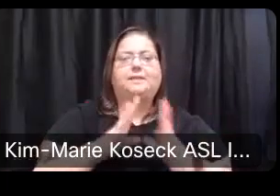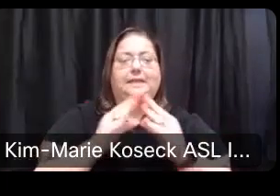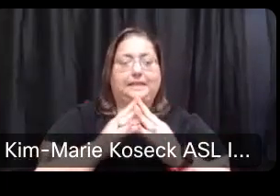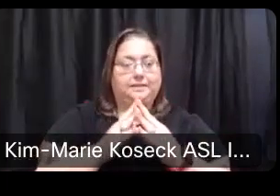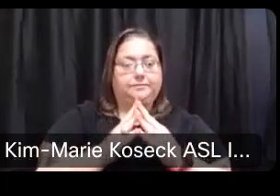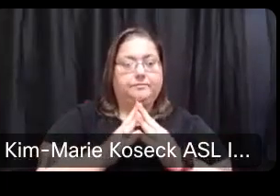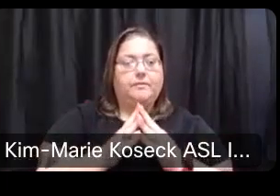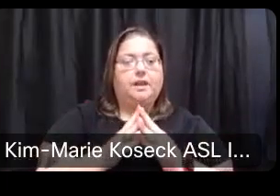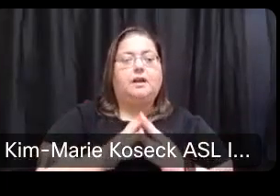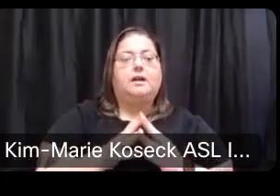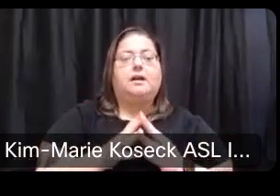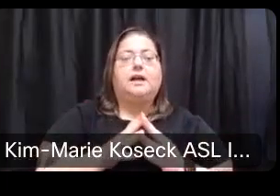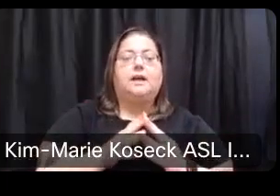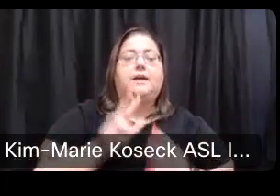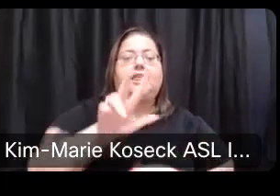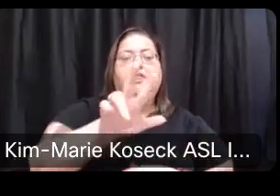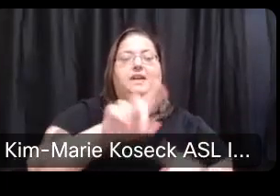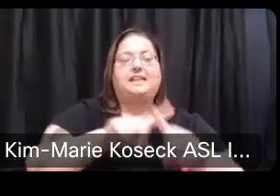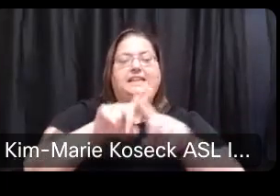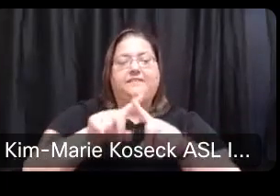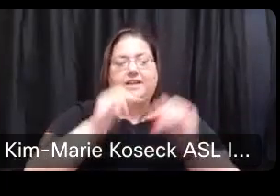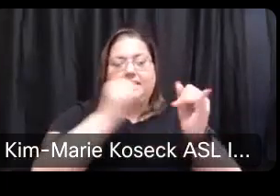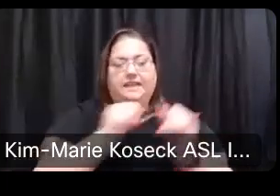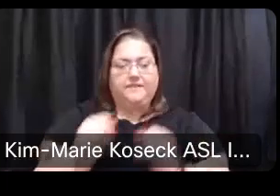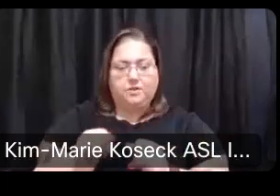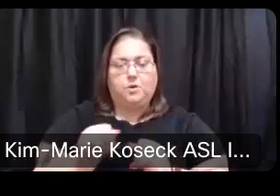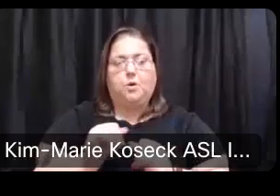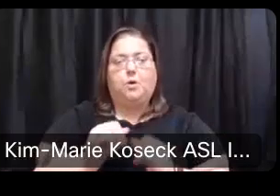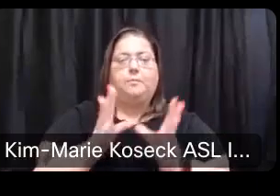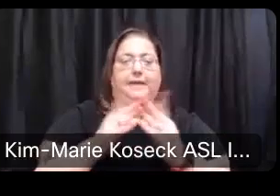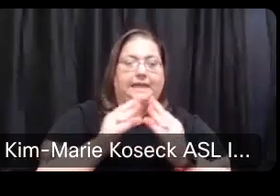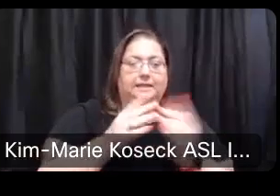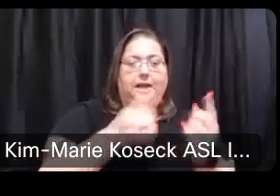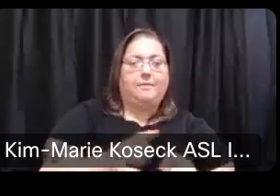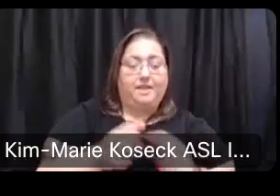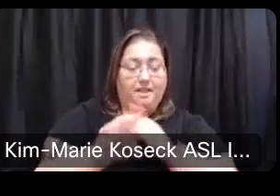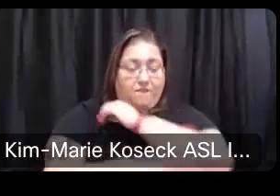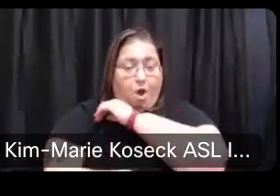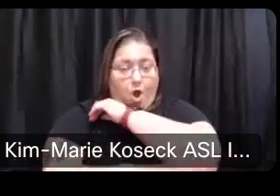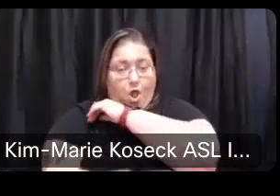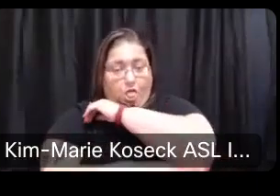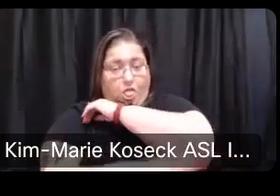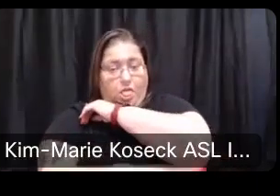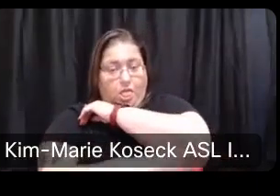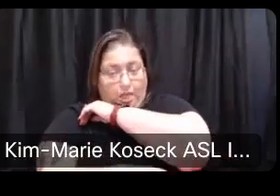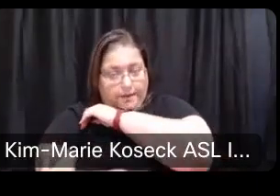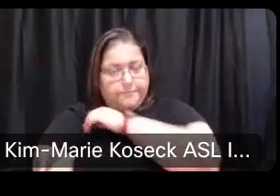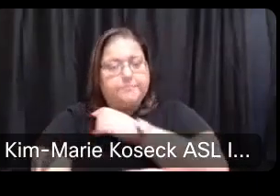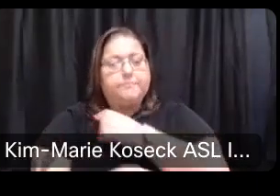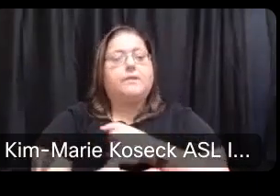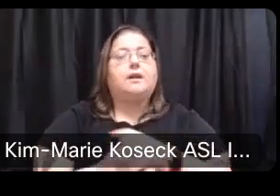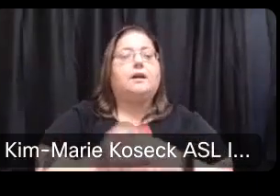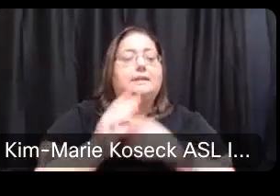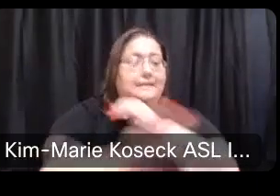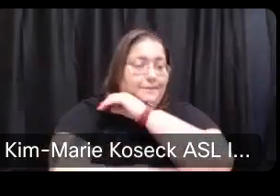focus on 3 separate individual webinar events in this upcoming fall. So we'd like to focus on,